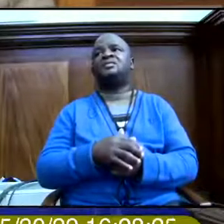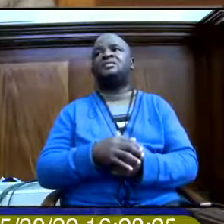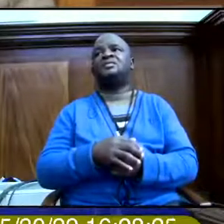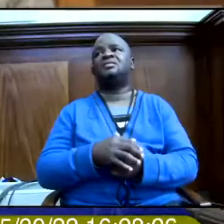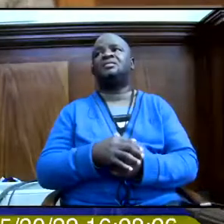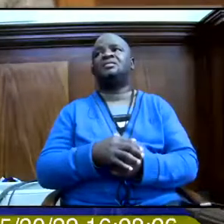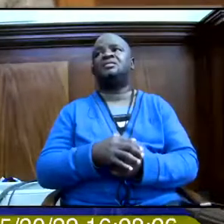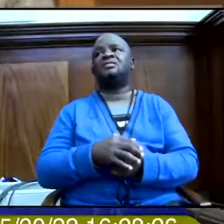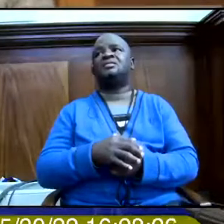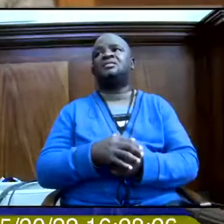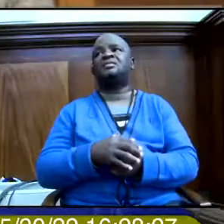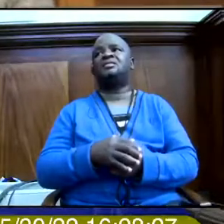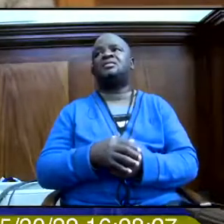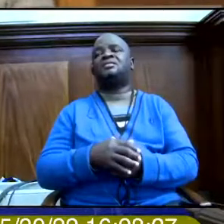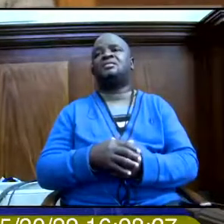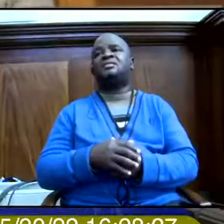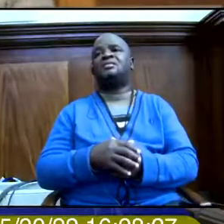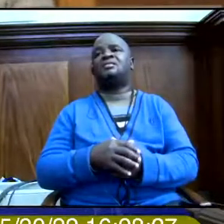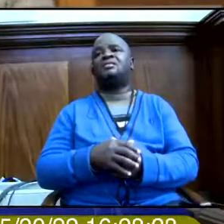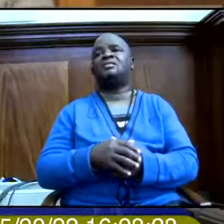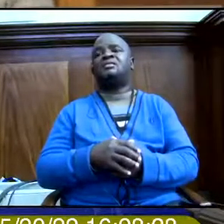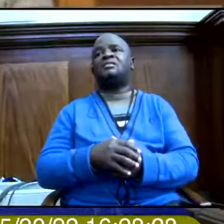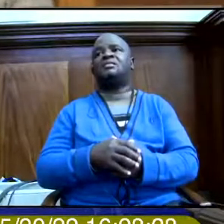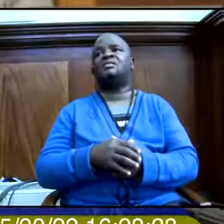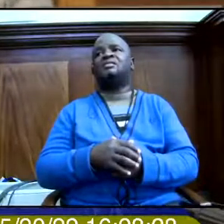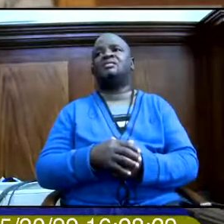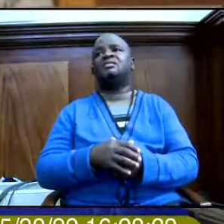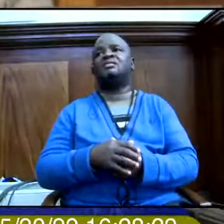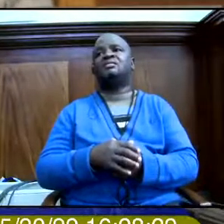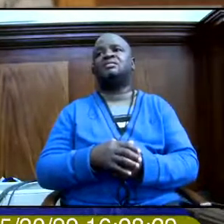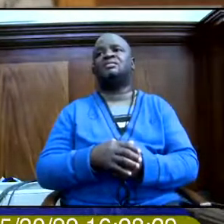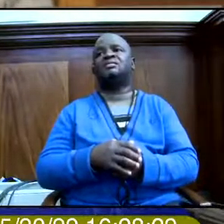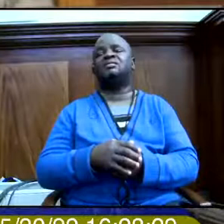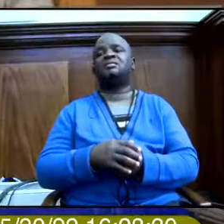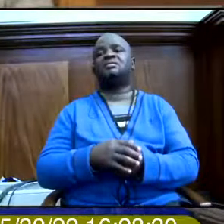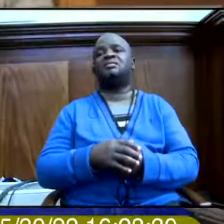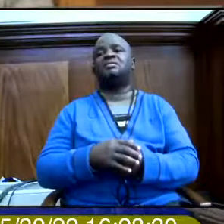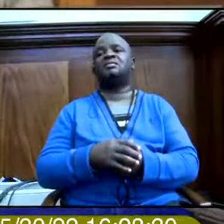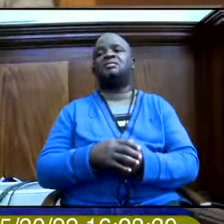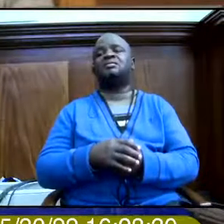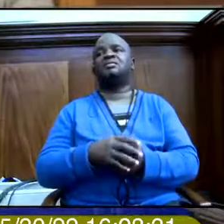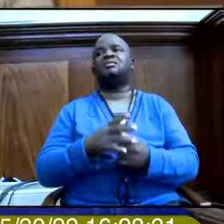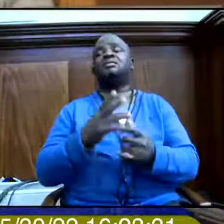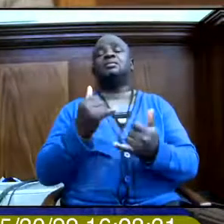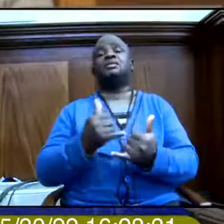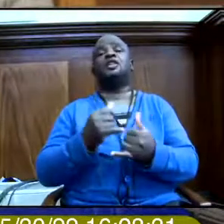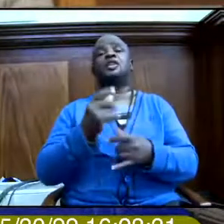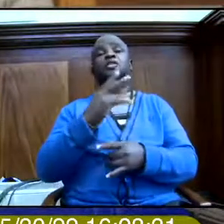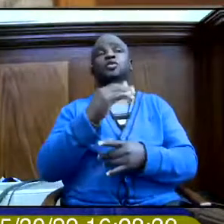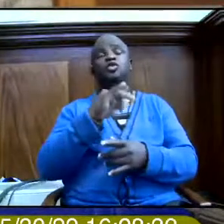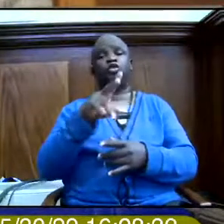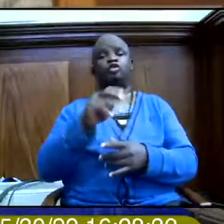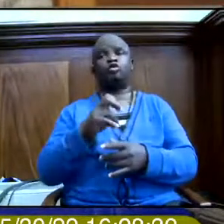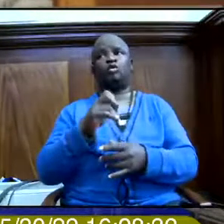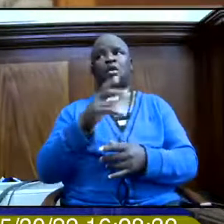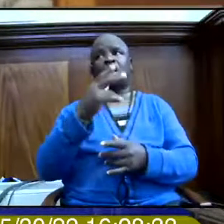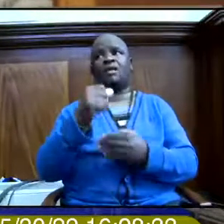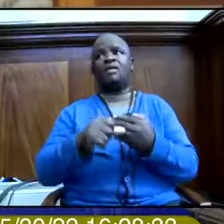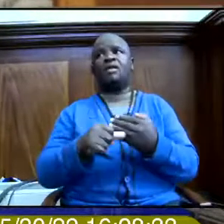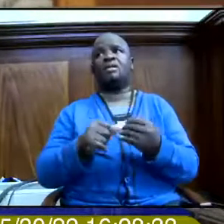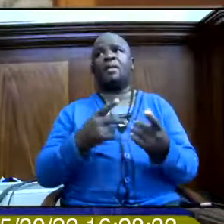uh person in end of june this year i'm going to to renew